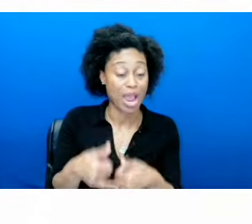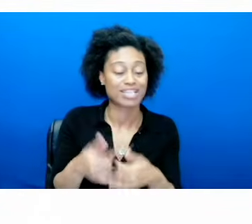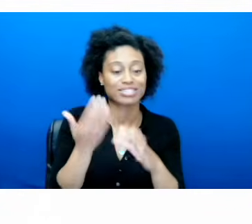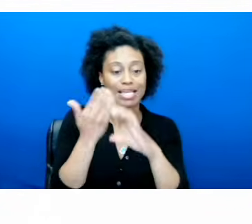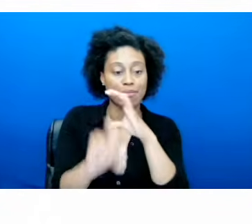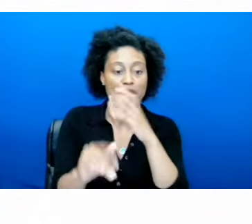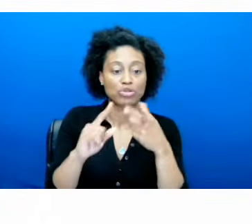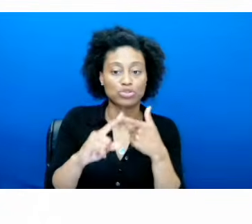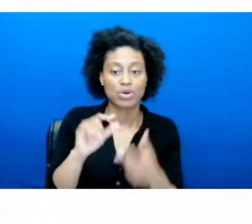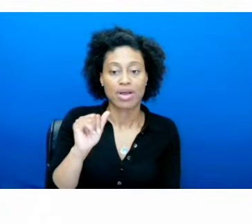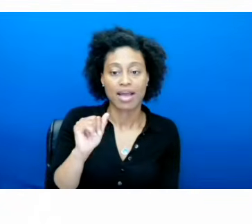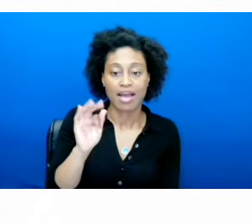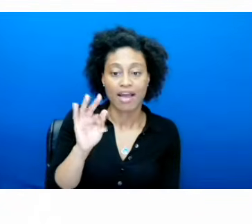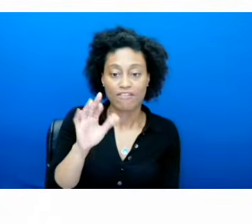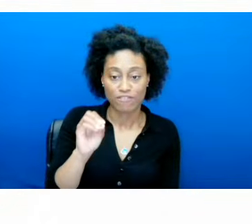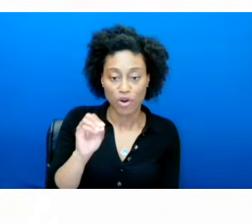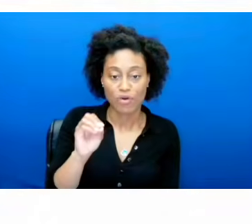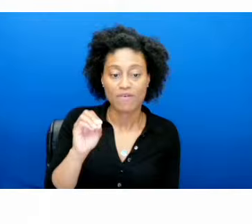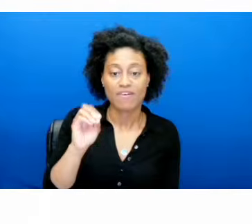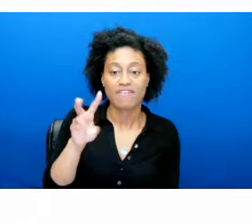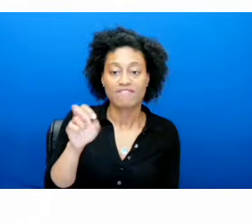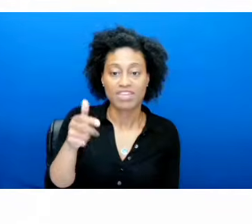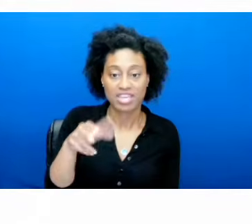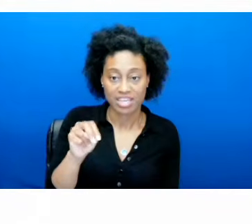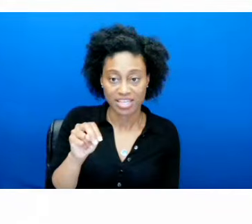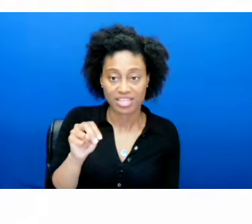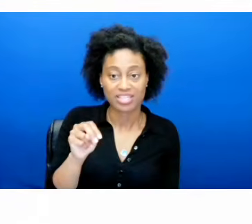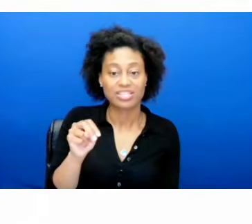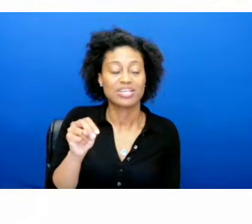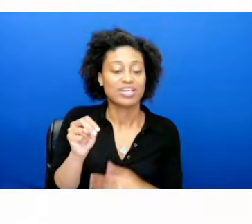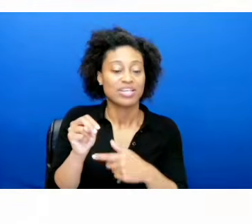to afrovegansociety